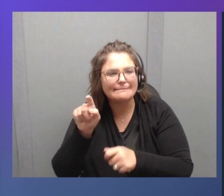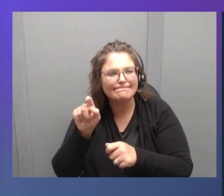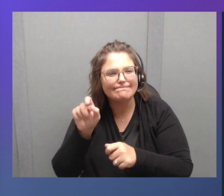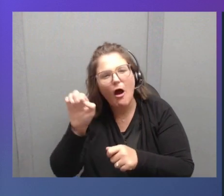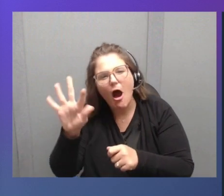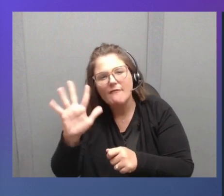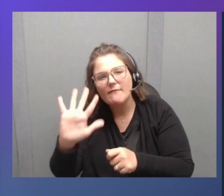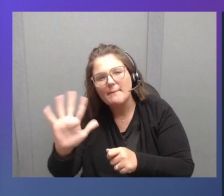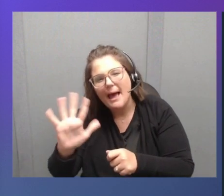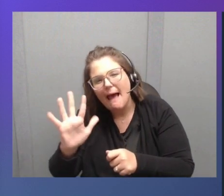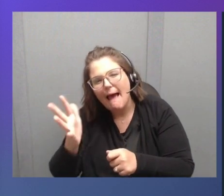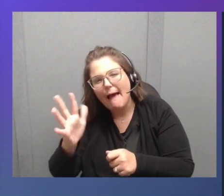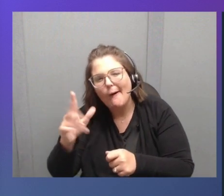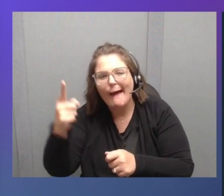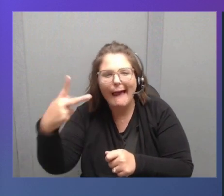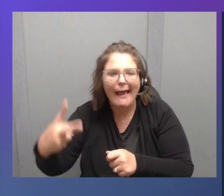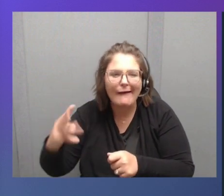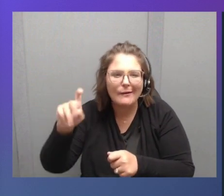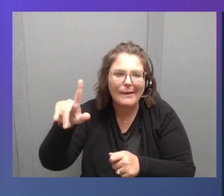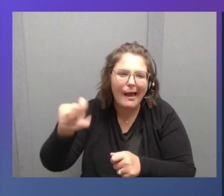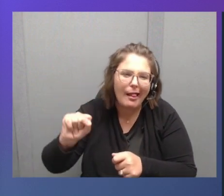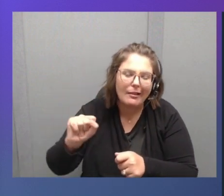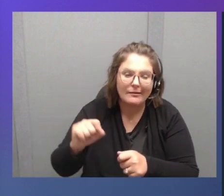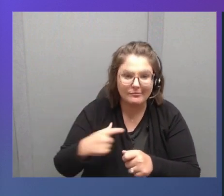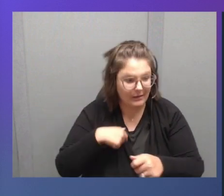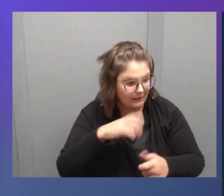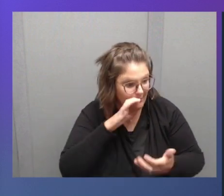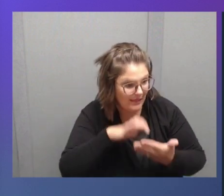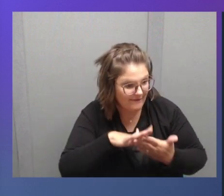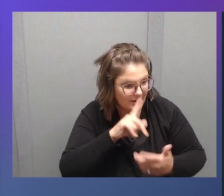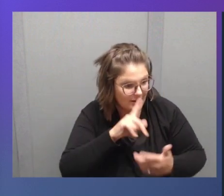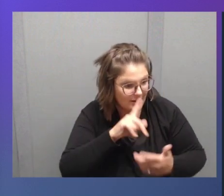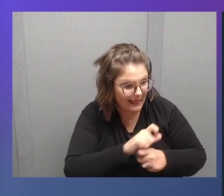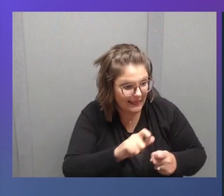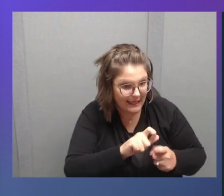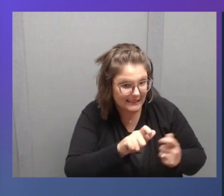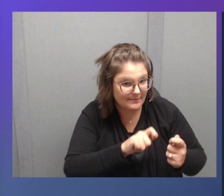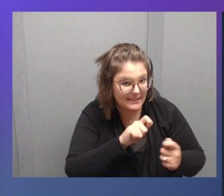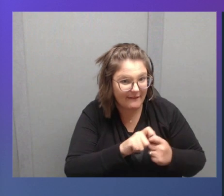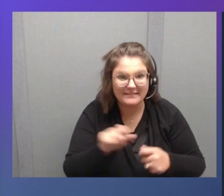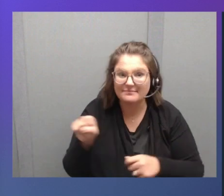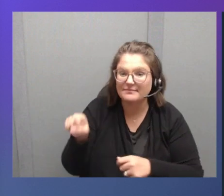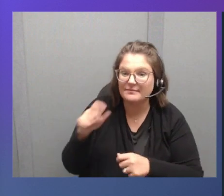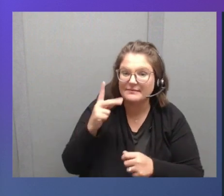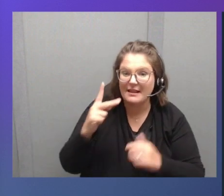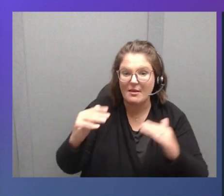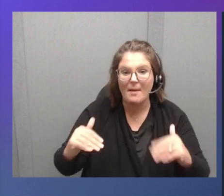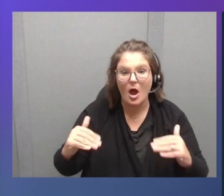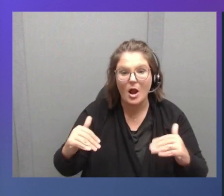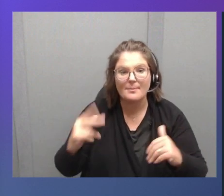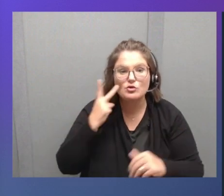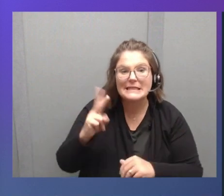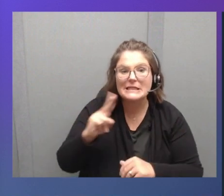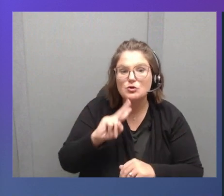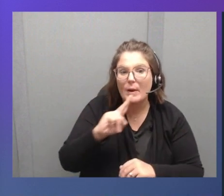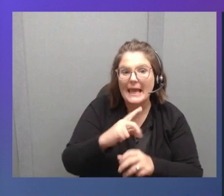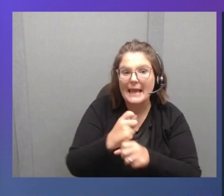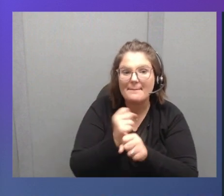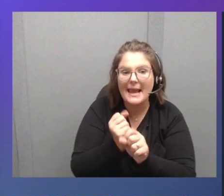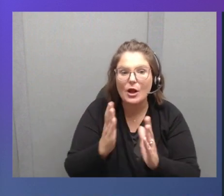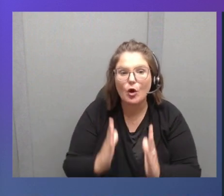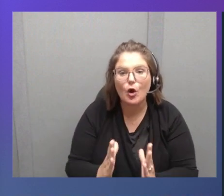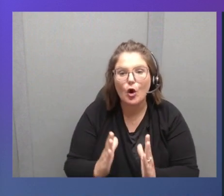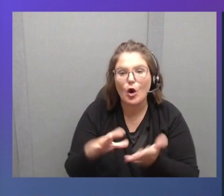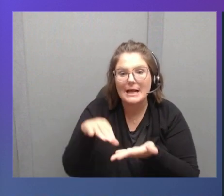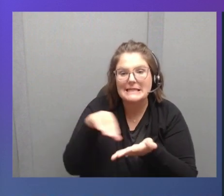IP address that's given by a conference. Pretty accurate, I must say. It is. And on the bottom left, you see our Twin Maker scan of the DeepRacer card